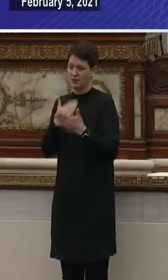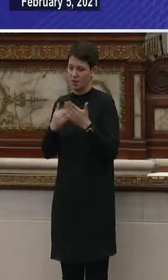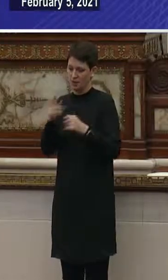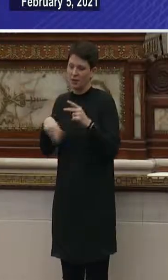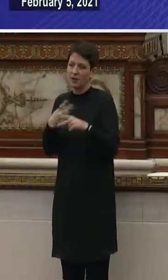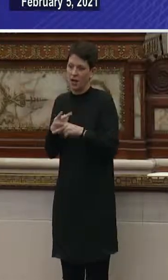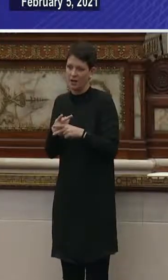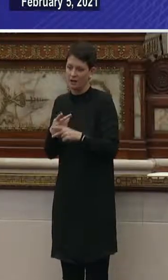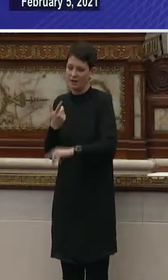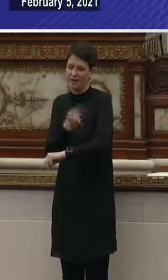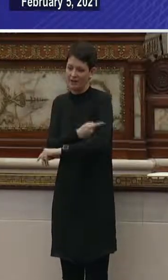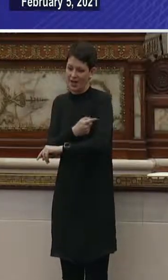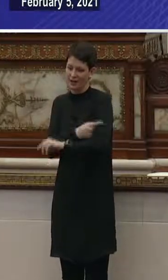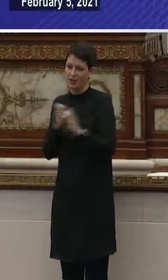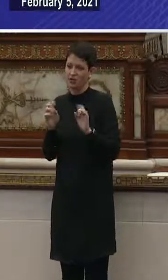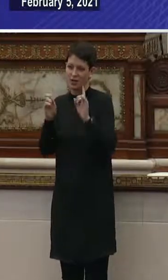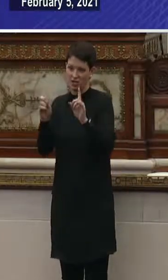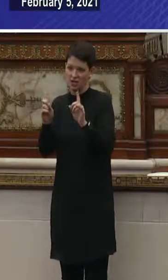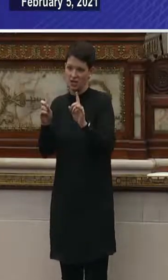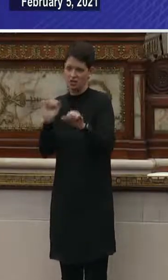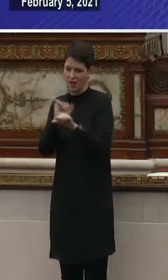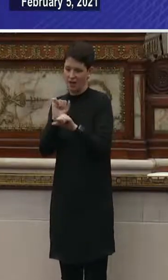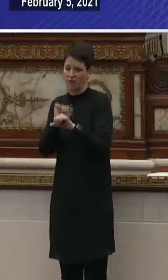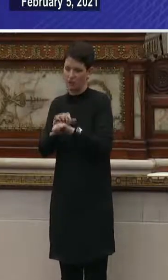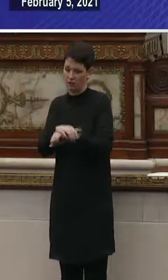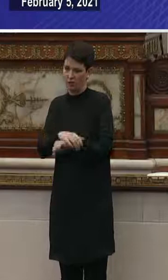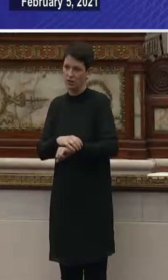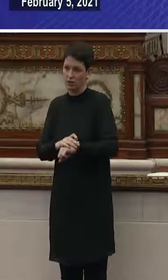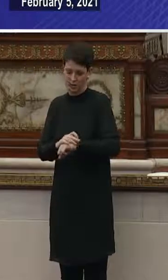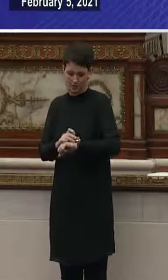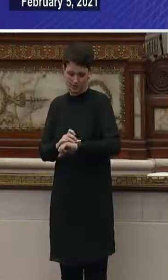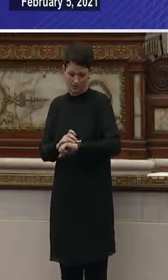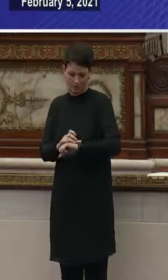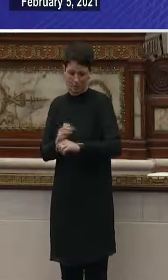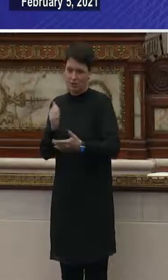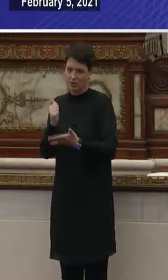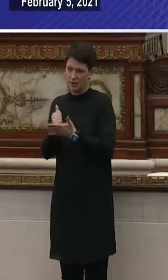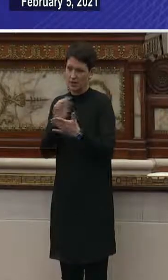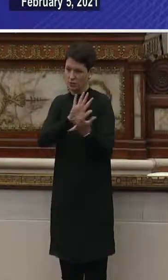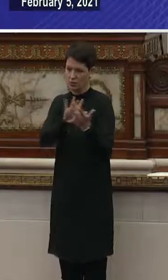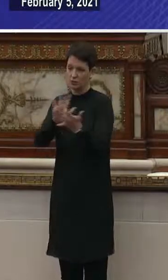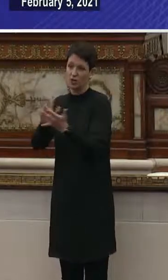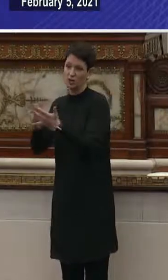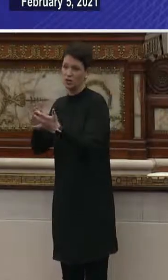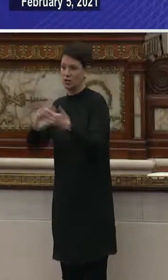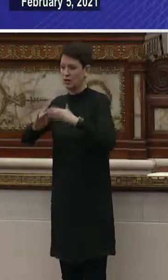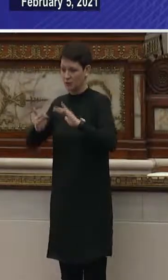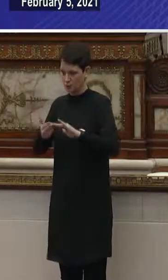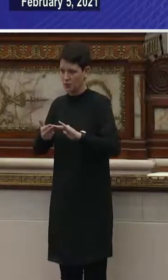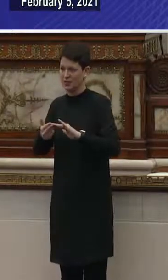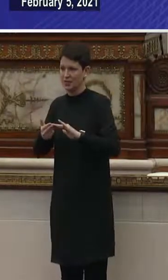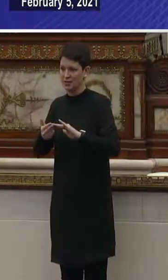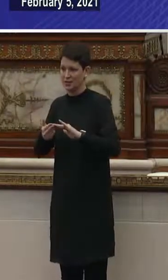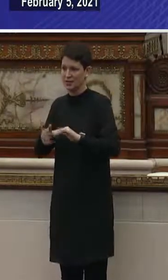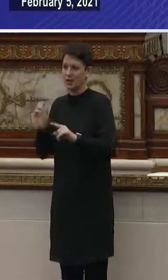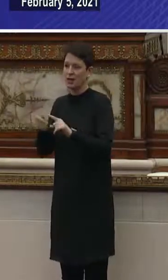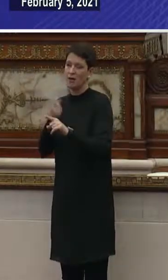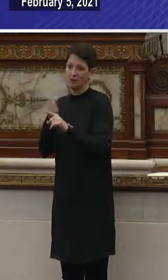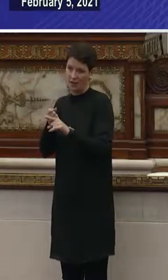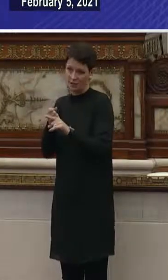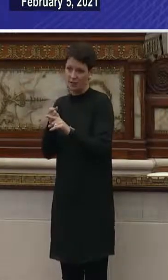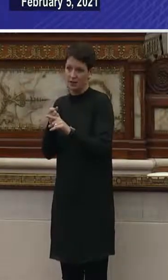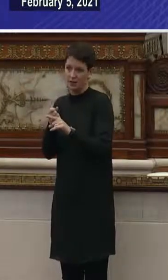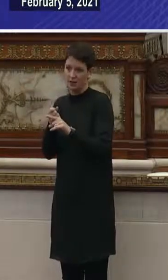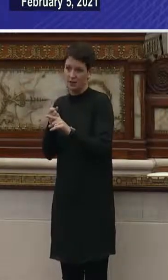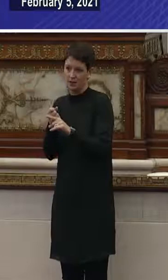of vaccination education effort out there that needs to reach particularly communities that are affected